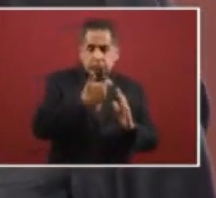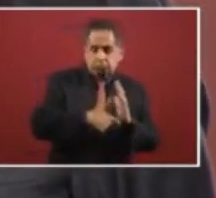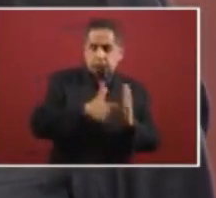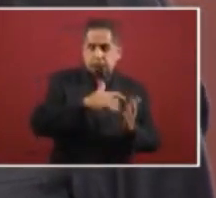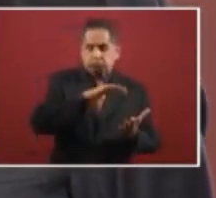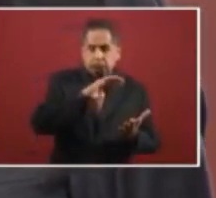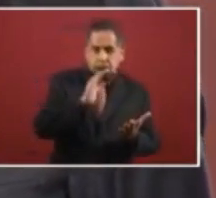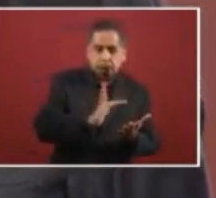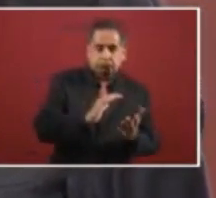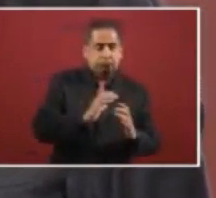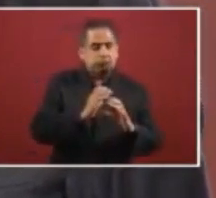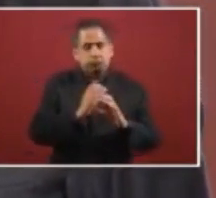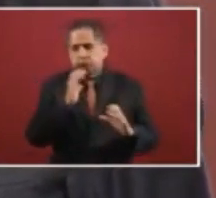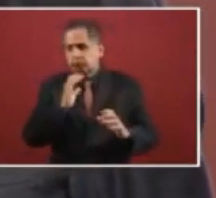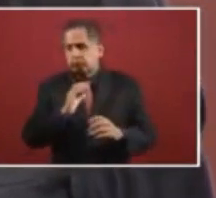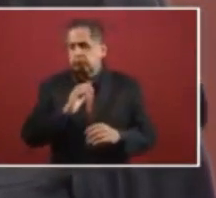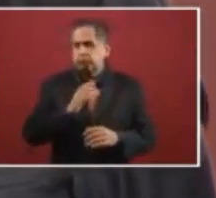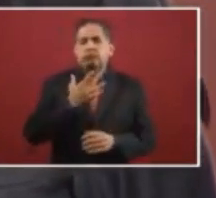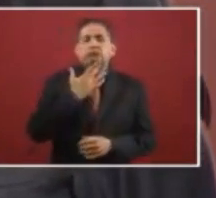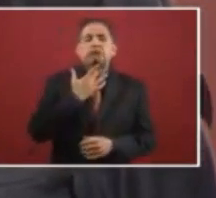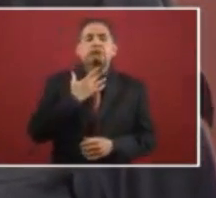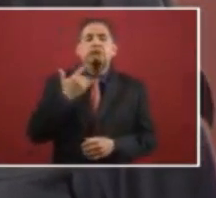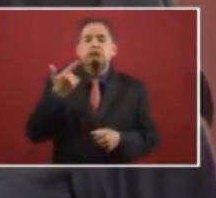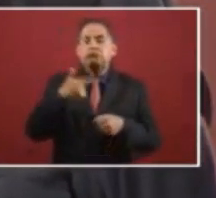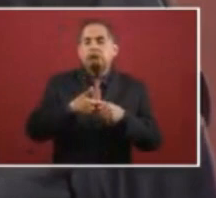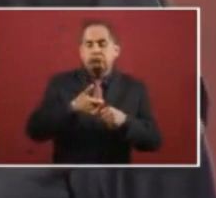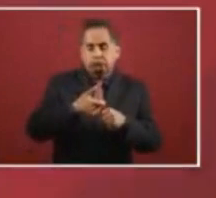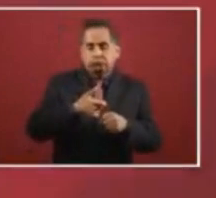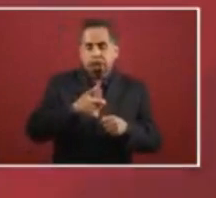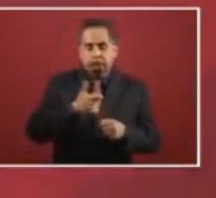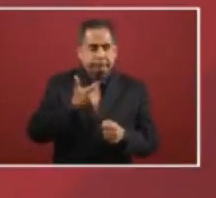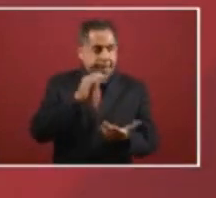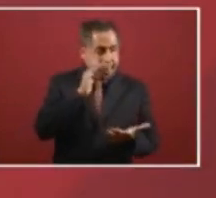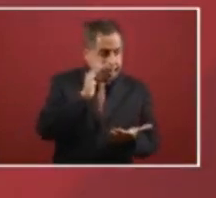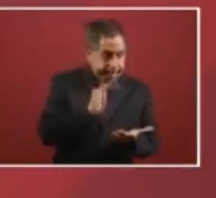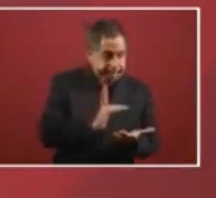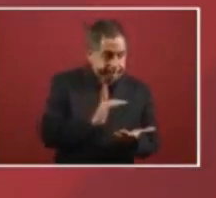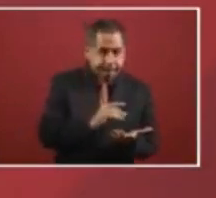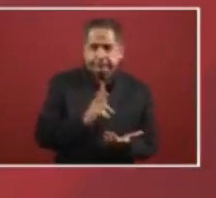good prices in transporting the gas,